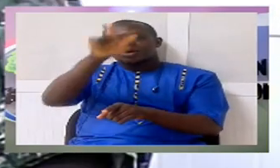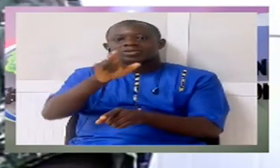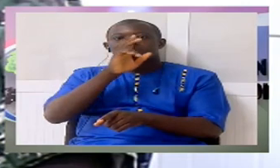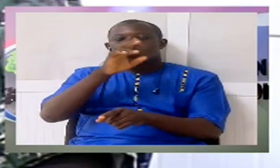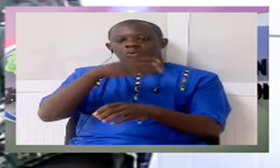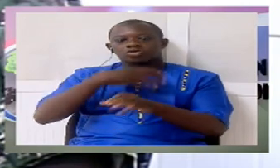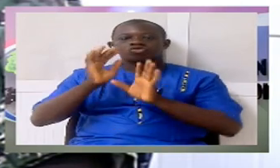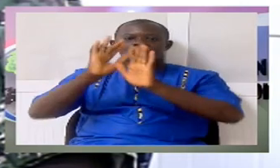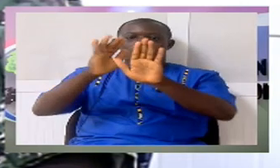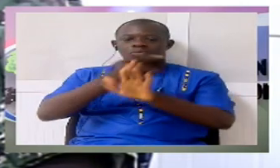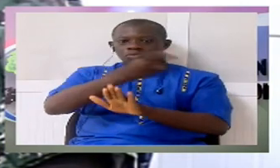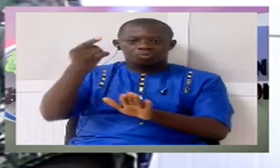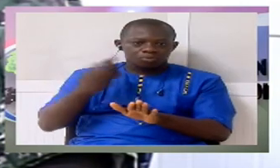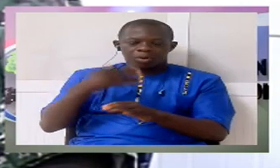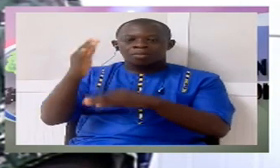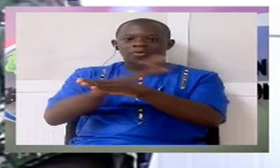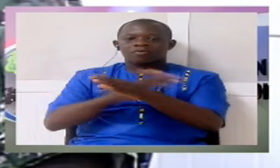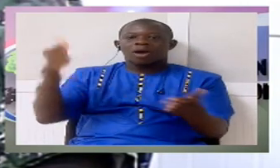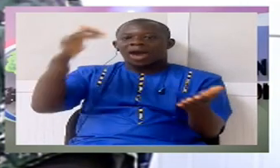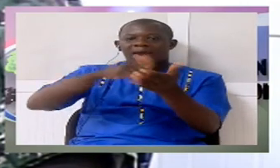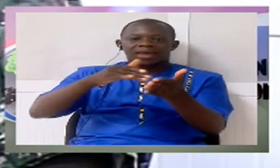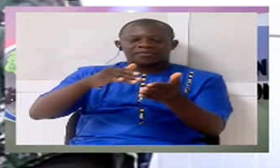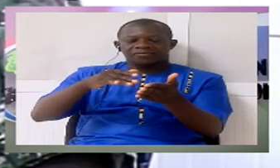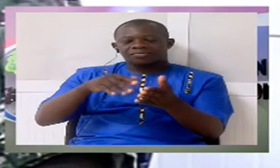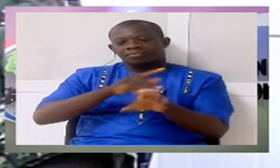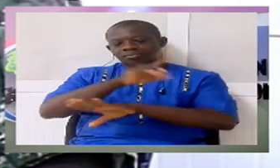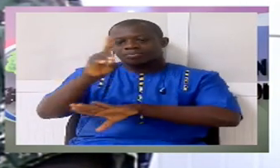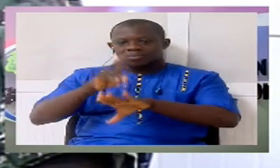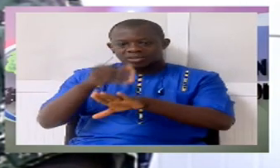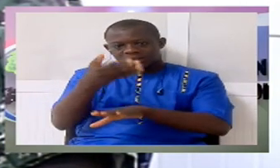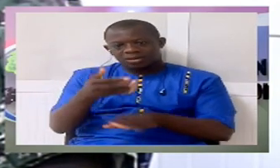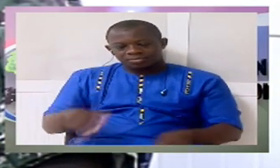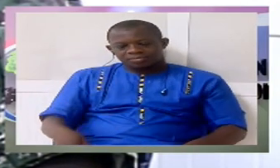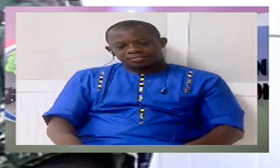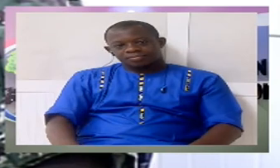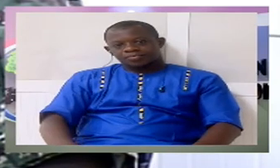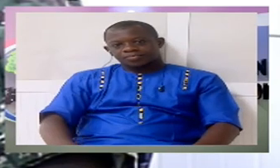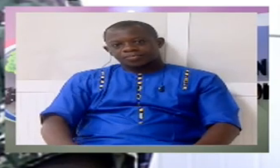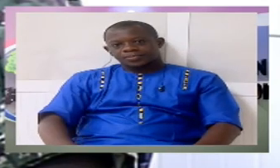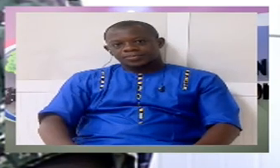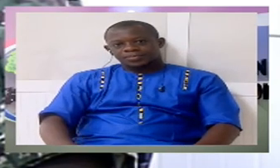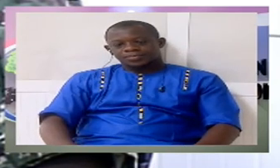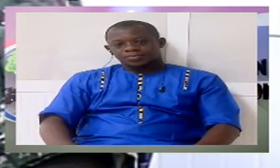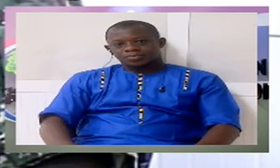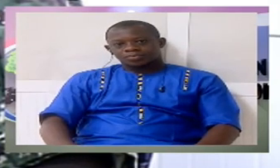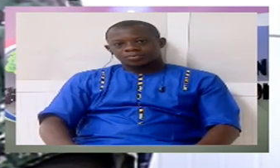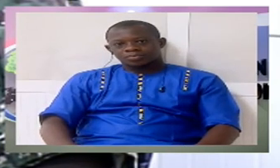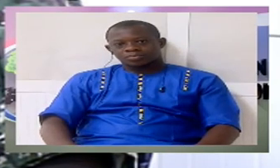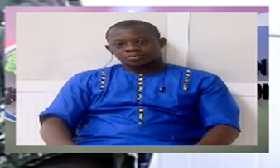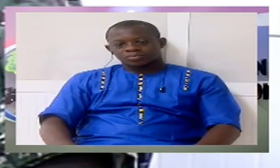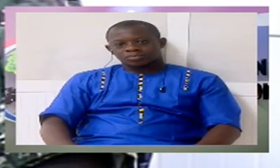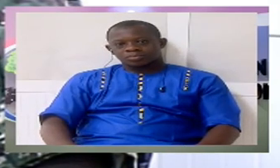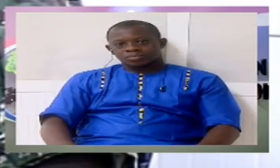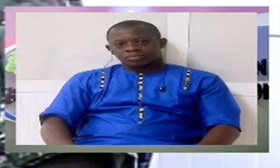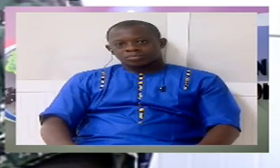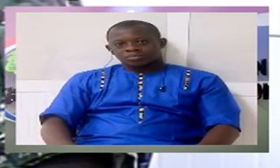Yow sa moto bi mom li won warugal ay moy lolou nga xamne yeen ko gison muy ñew olu len ne mu ngey dal ci sen ko ni ngeen warone